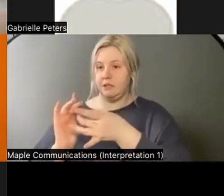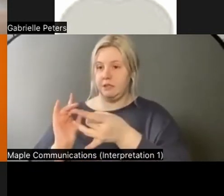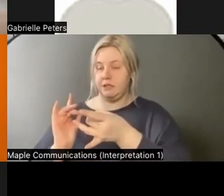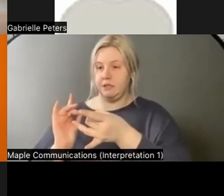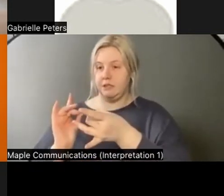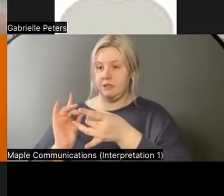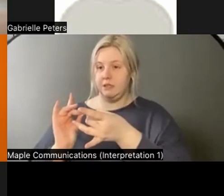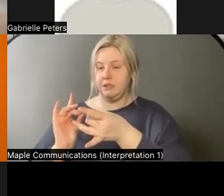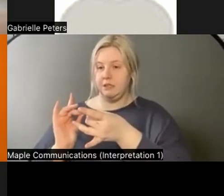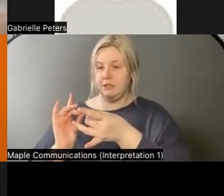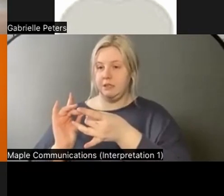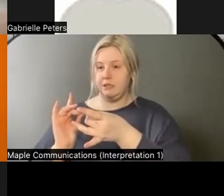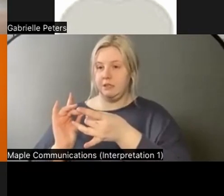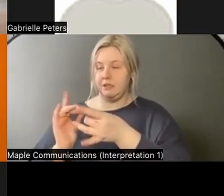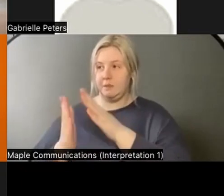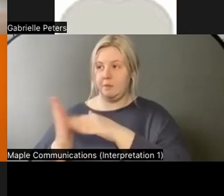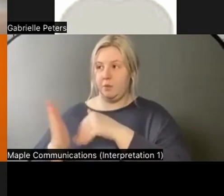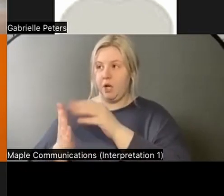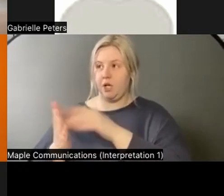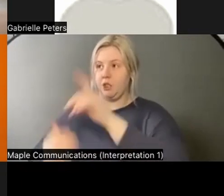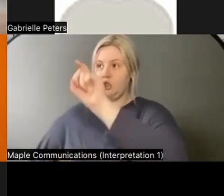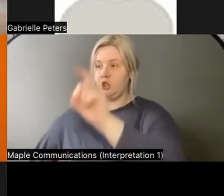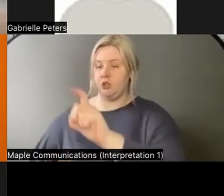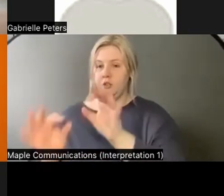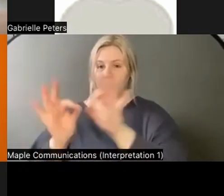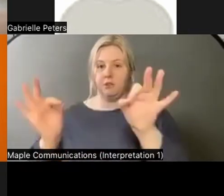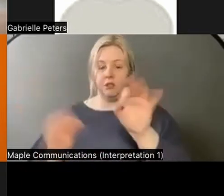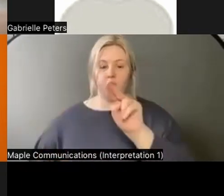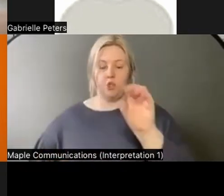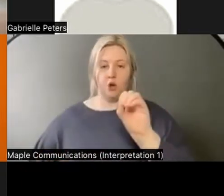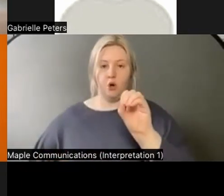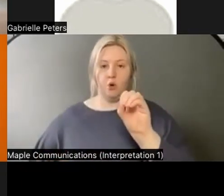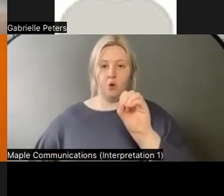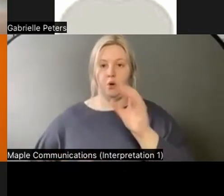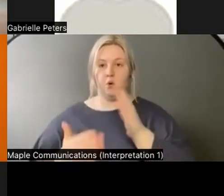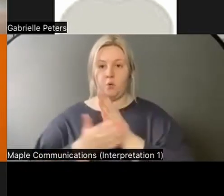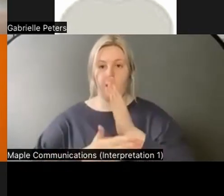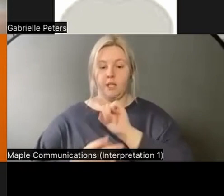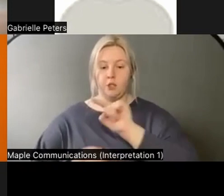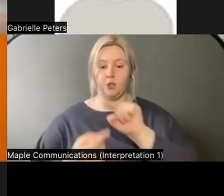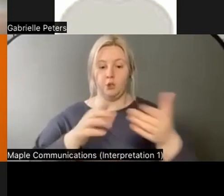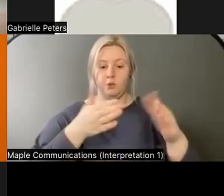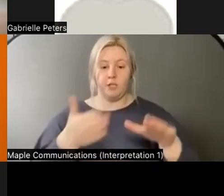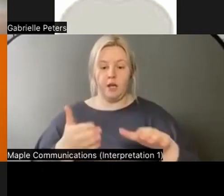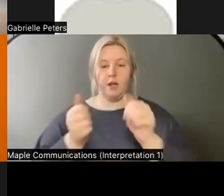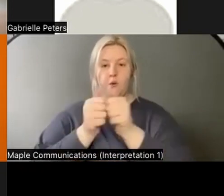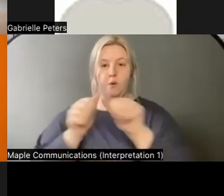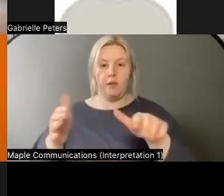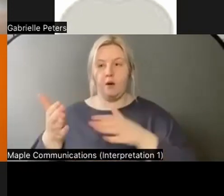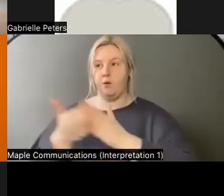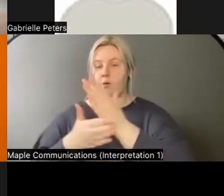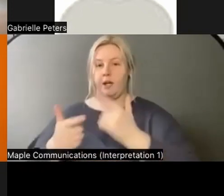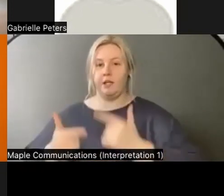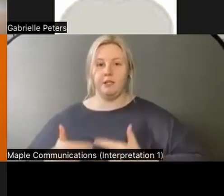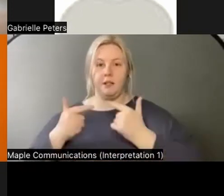"No right to die without a right to live" on the walls. Thanks, Heidi.